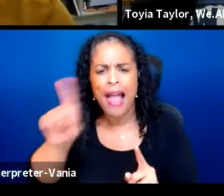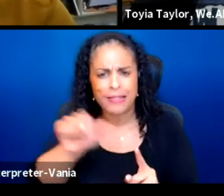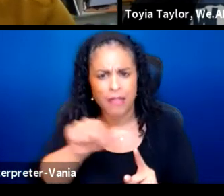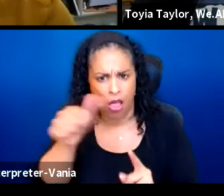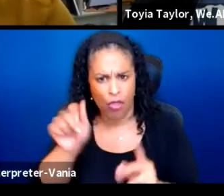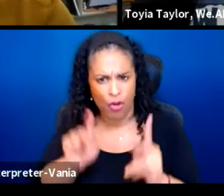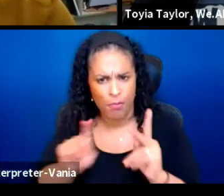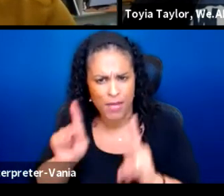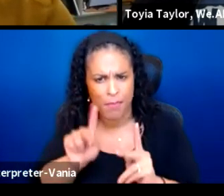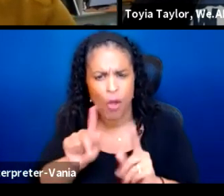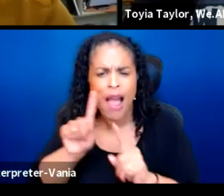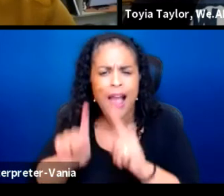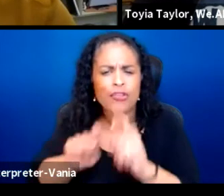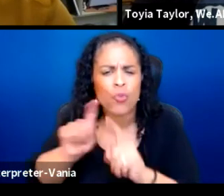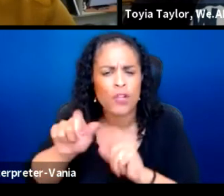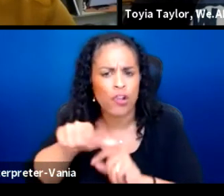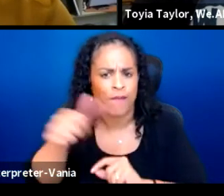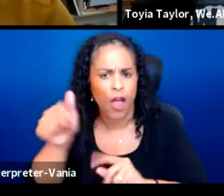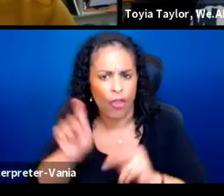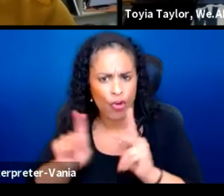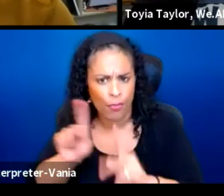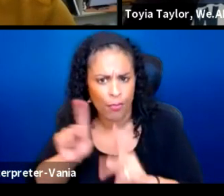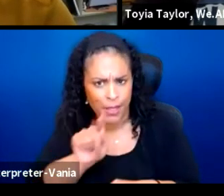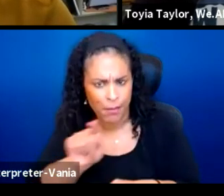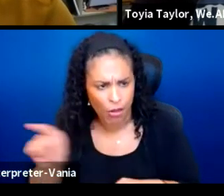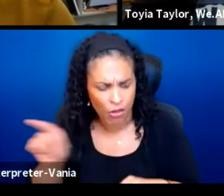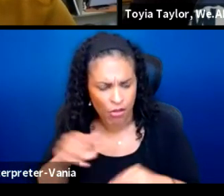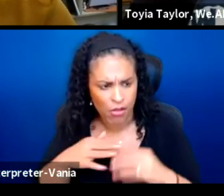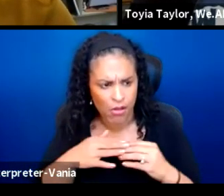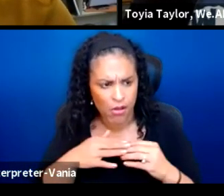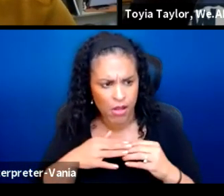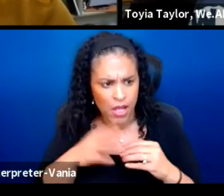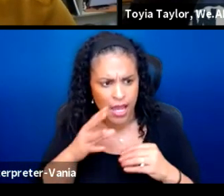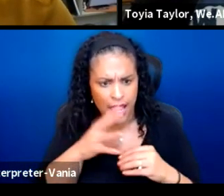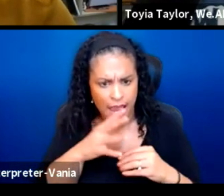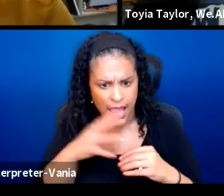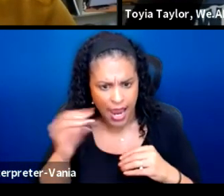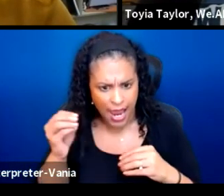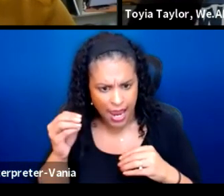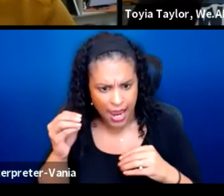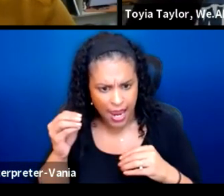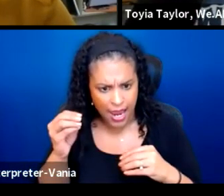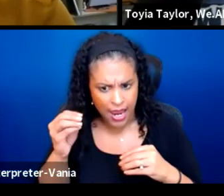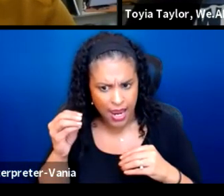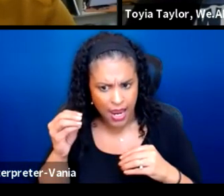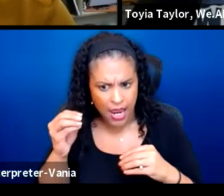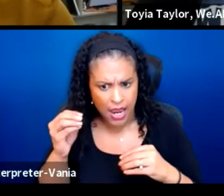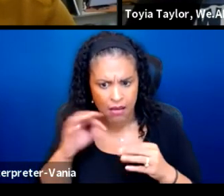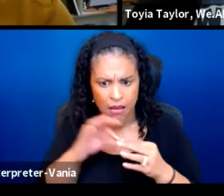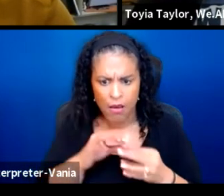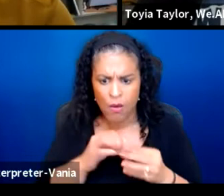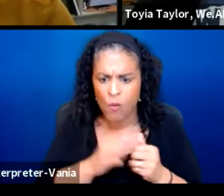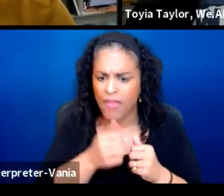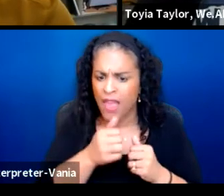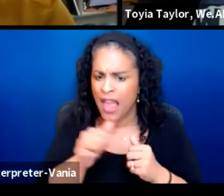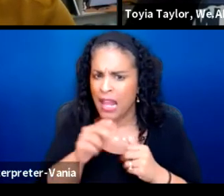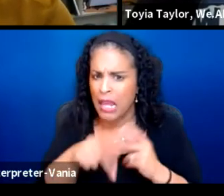ask questions of others. And as far as the theater goes or any kind of